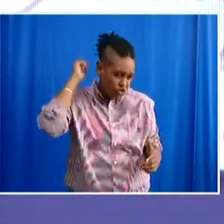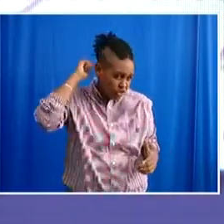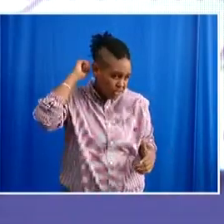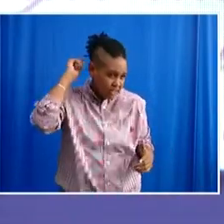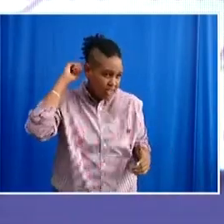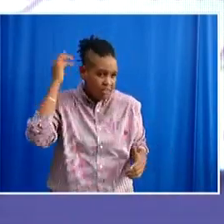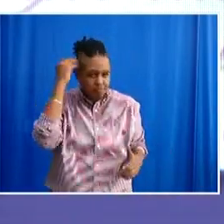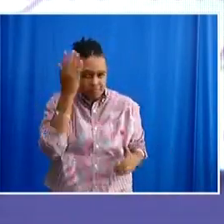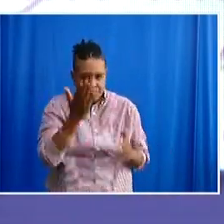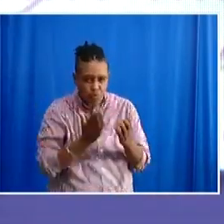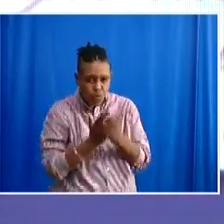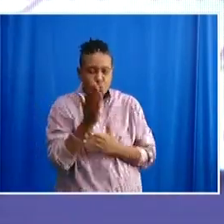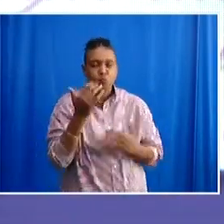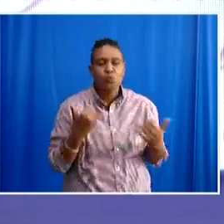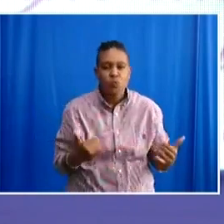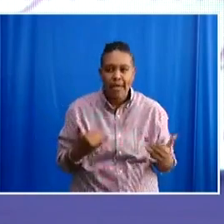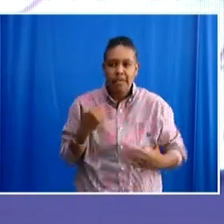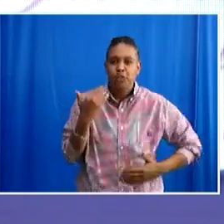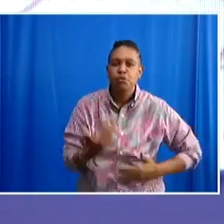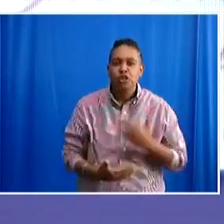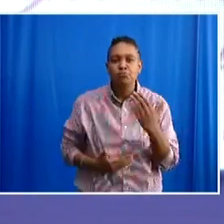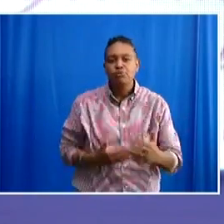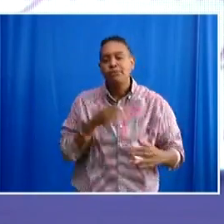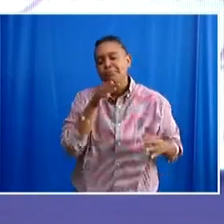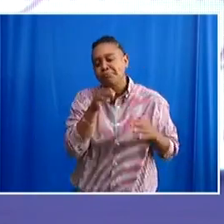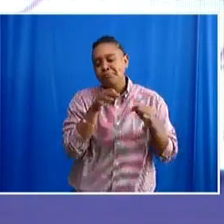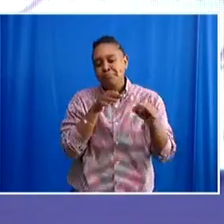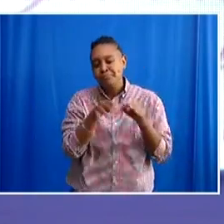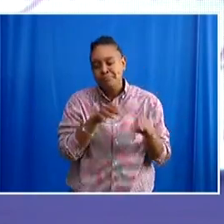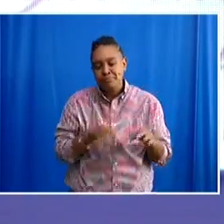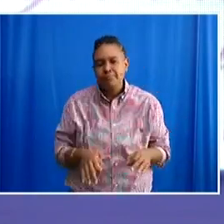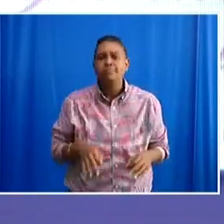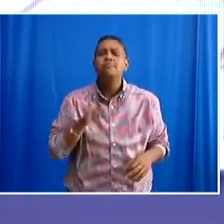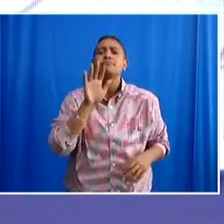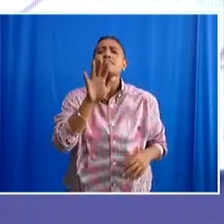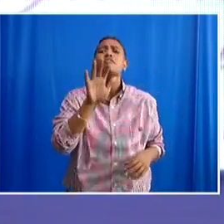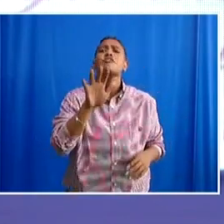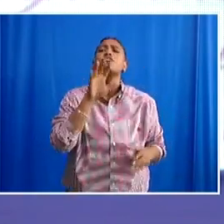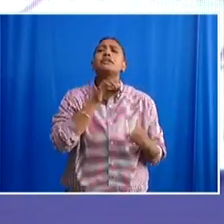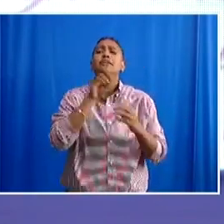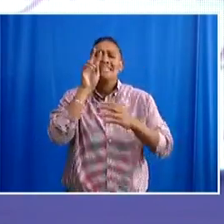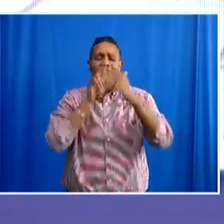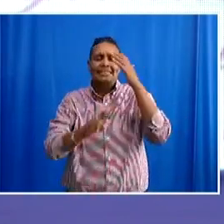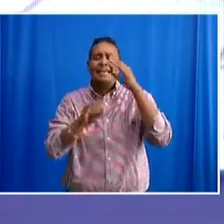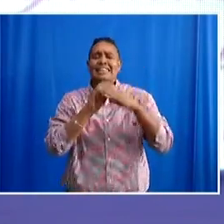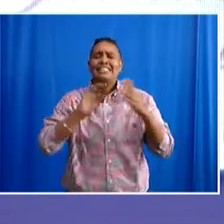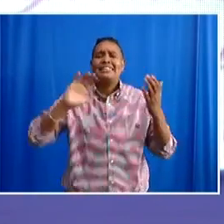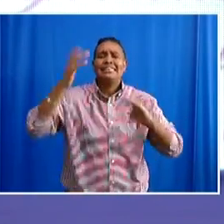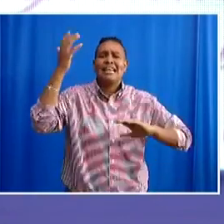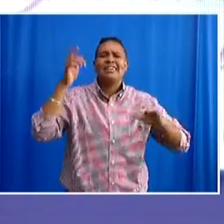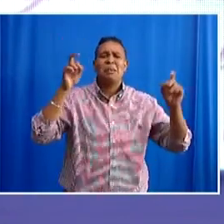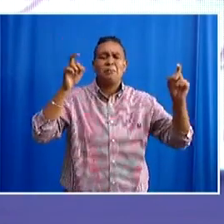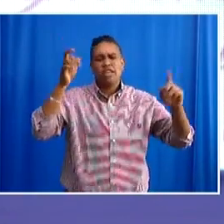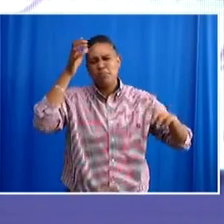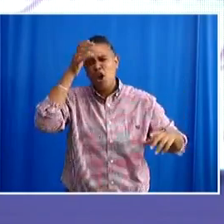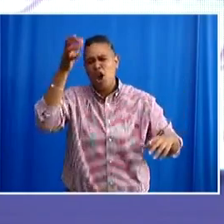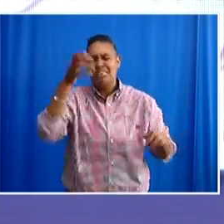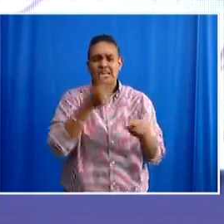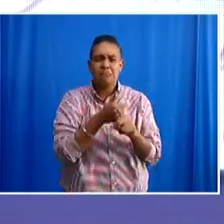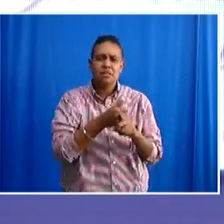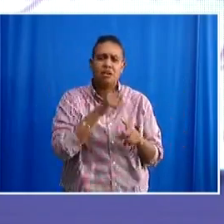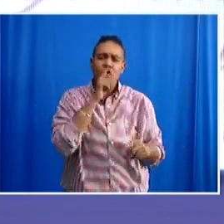us through today's proceedings. Madam, your insights in disaster management concepts